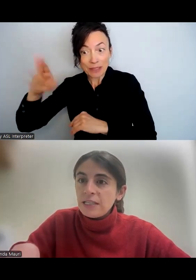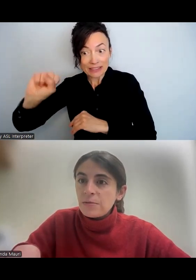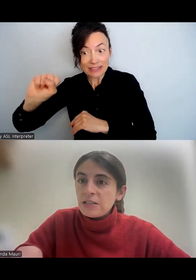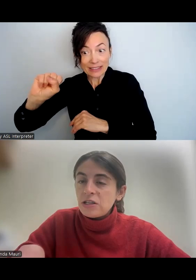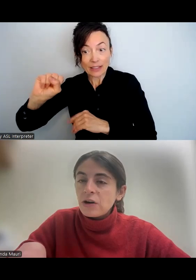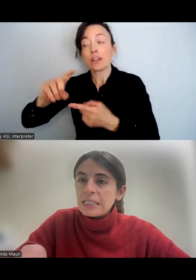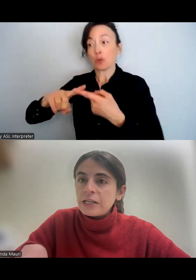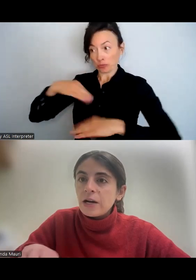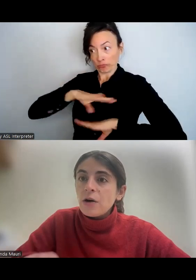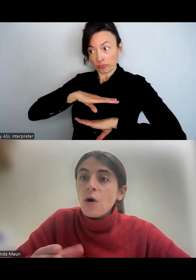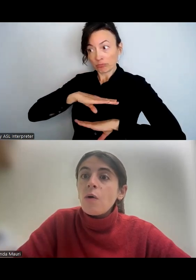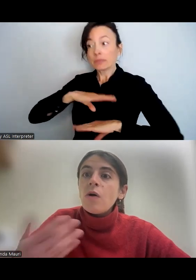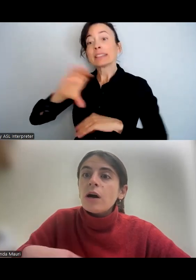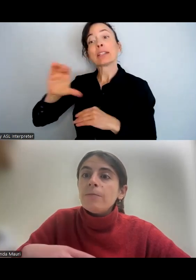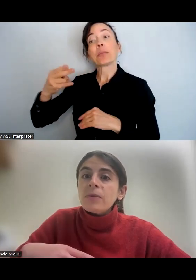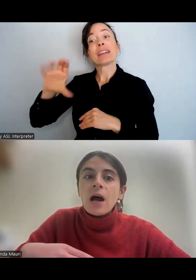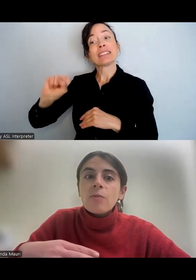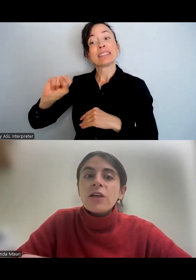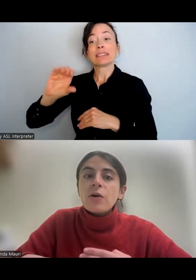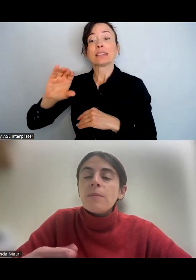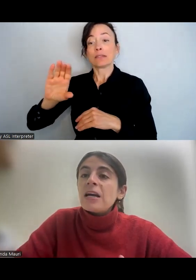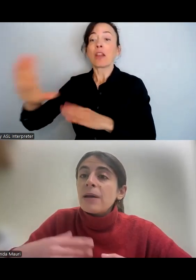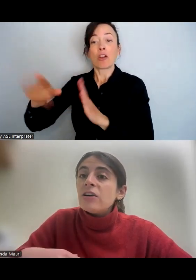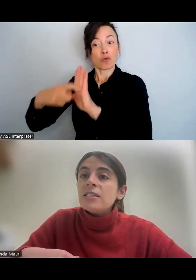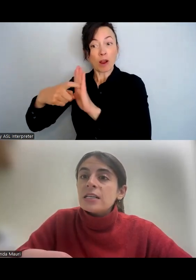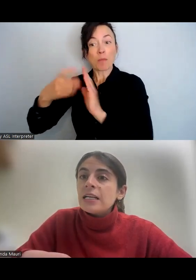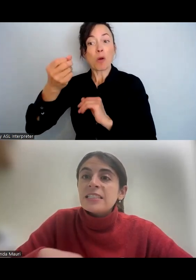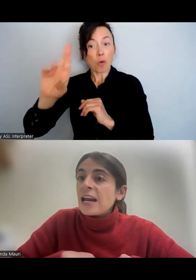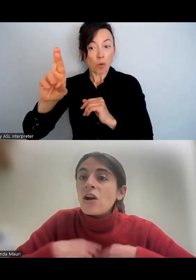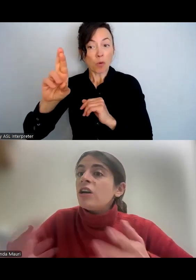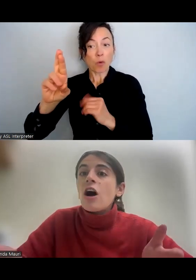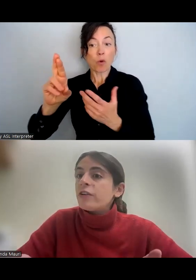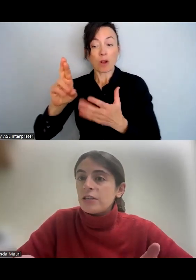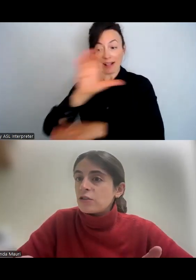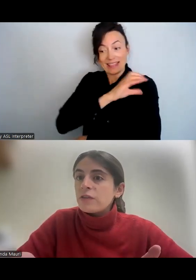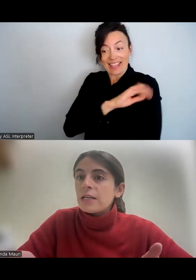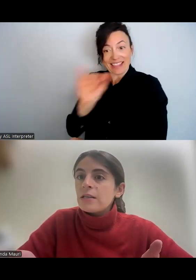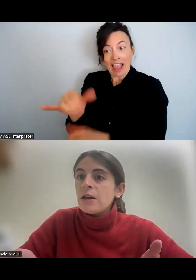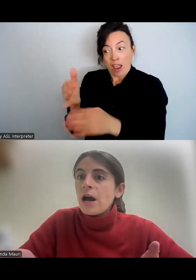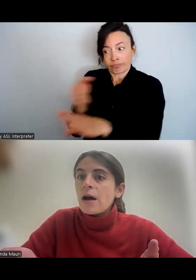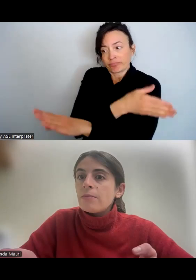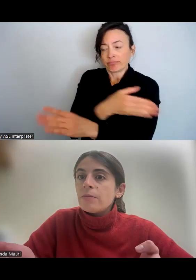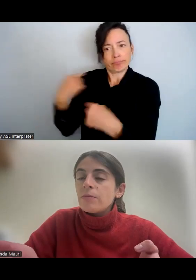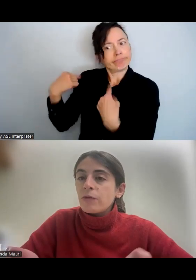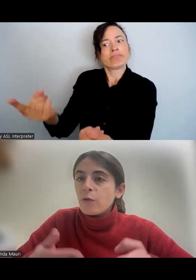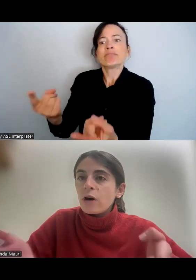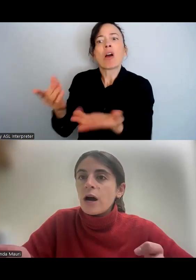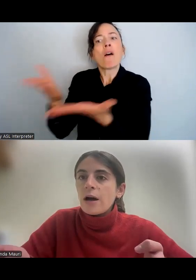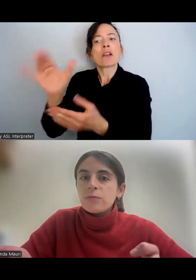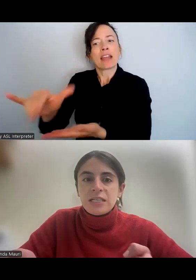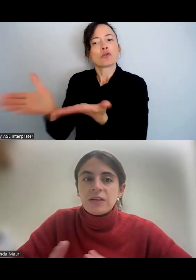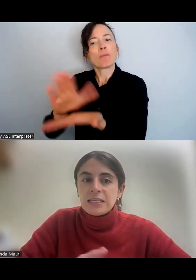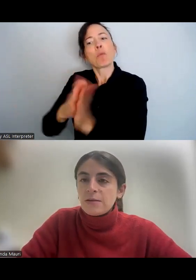fulfill CCBHC criteria, or in comparison to clinics that had already offered these services